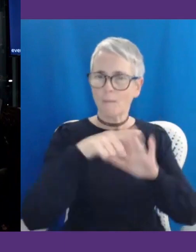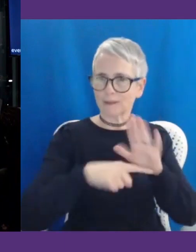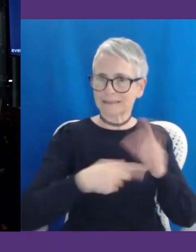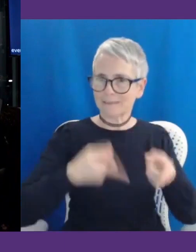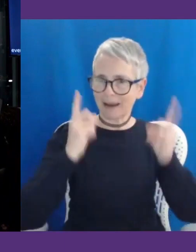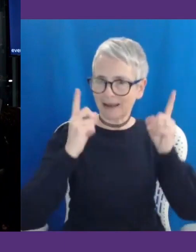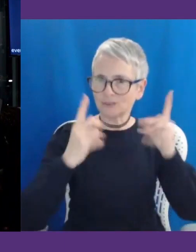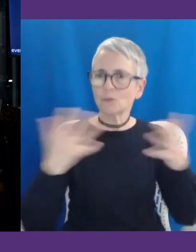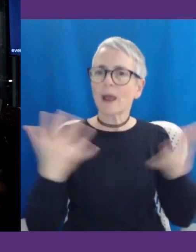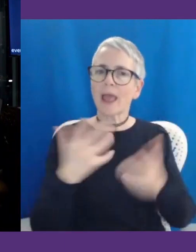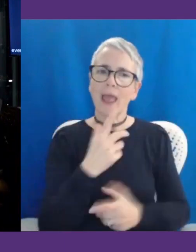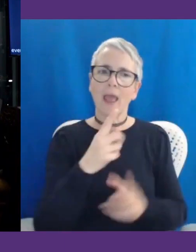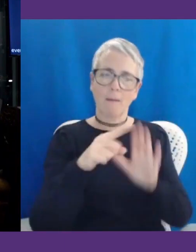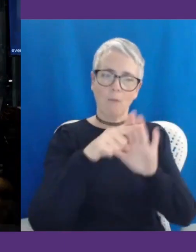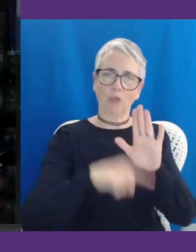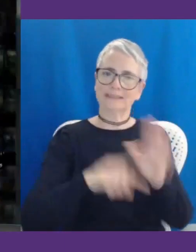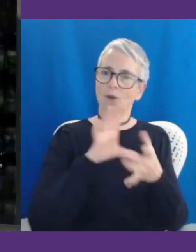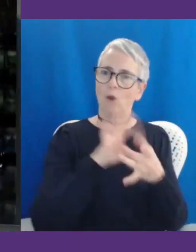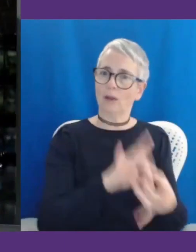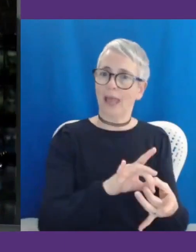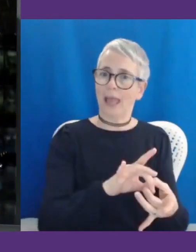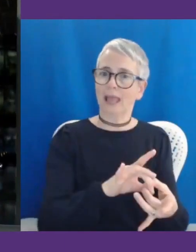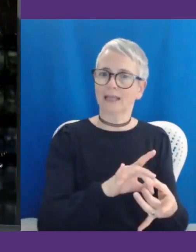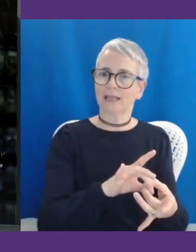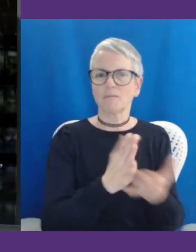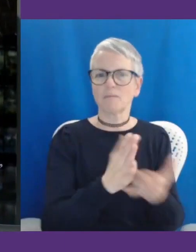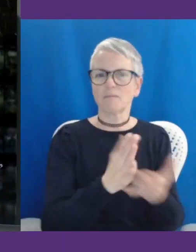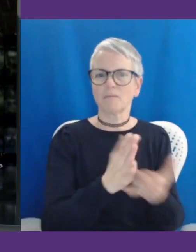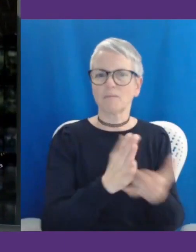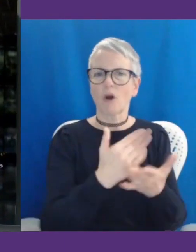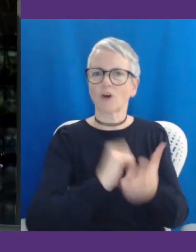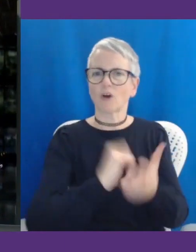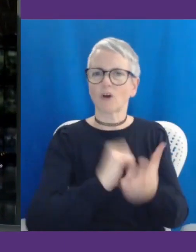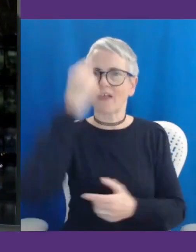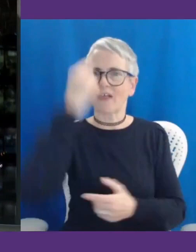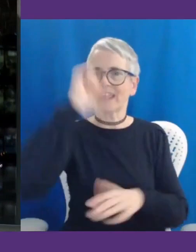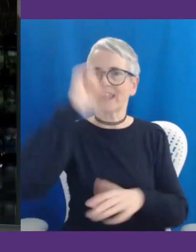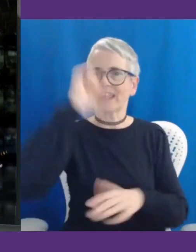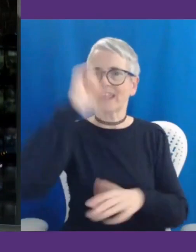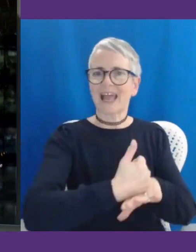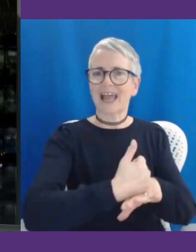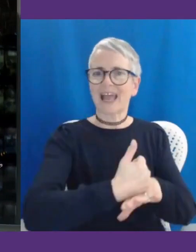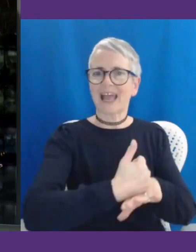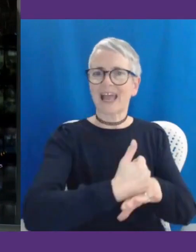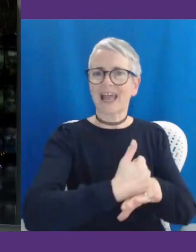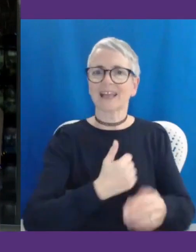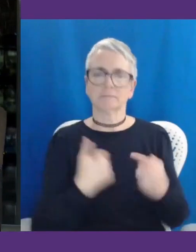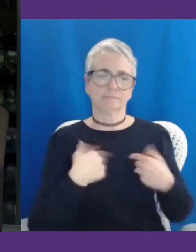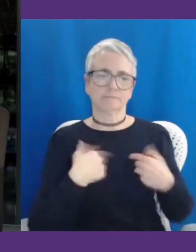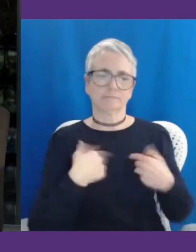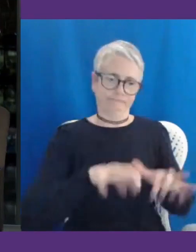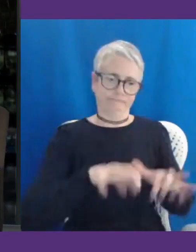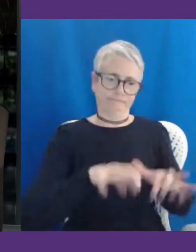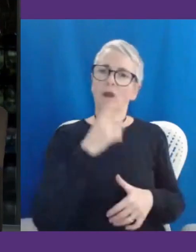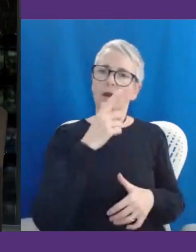Connect, cross-party think tank, and I write the Dispatches newsletter for AbilityNet.